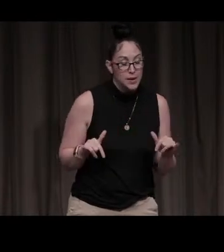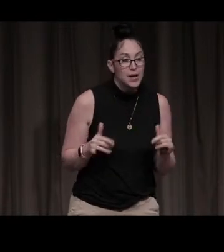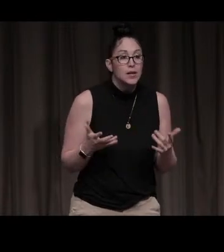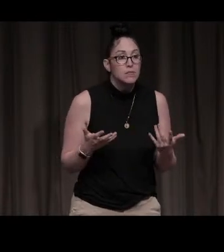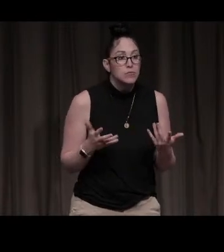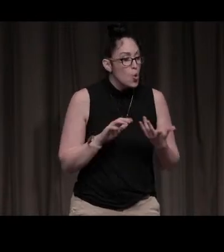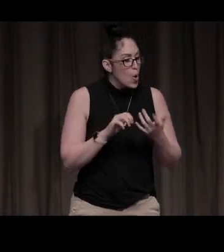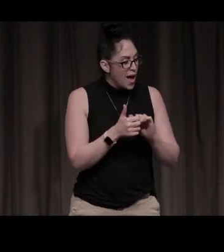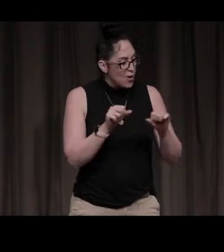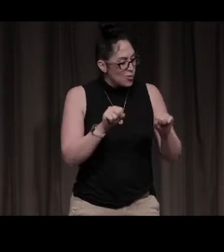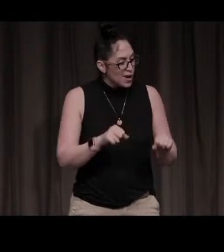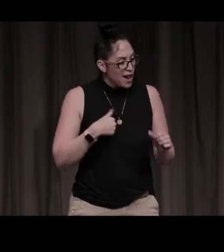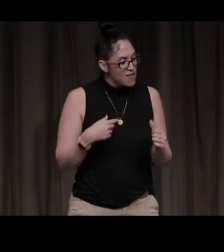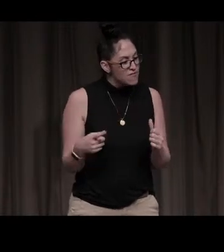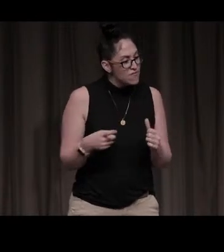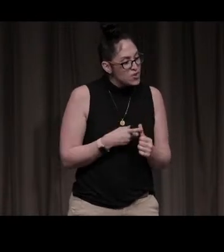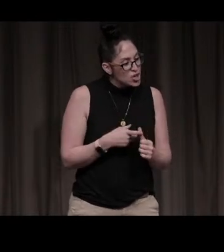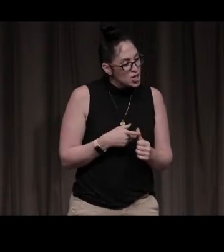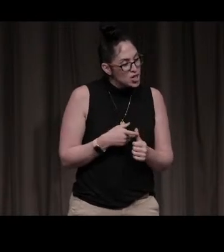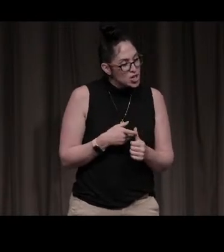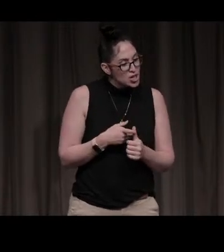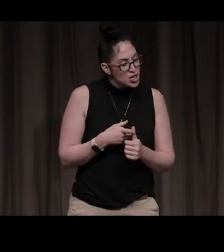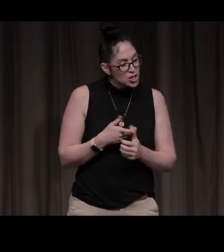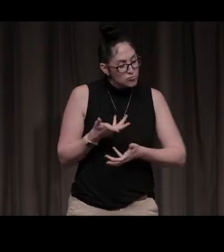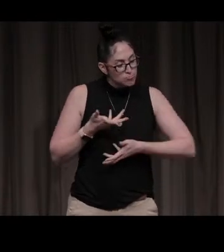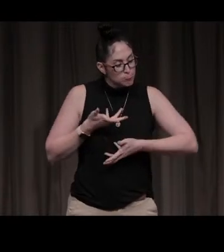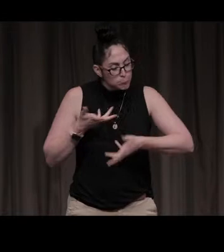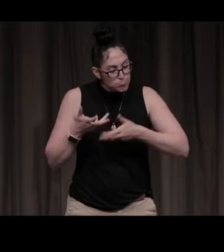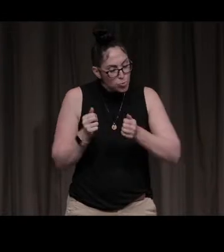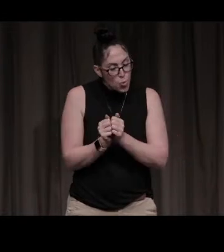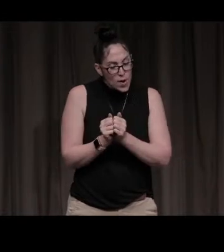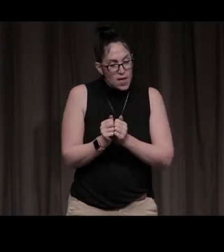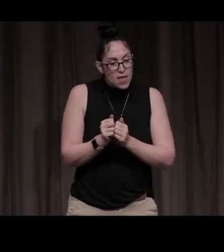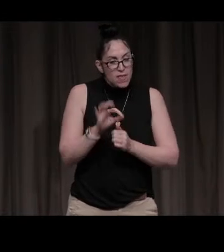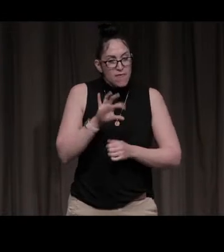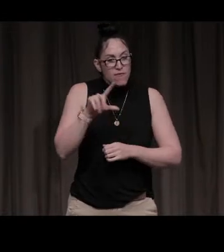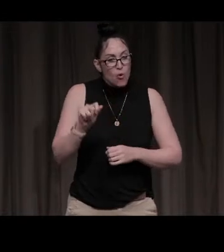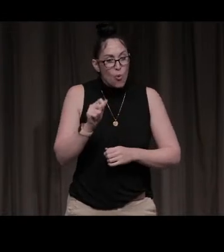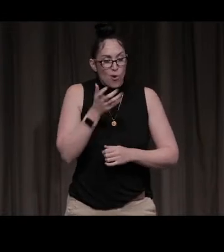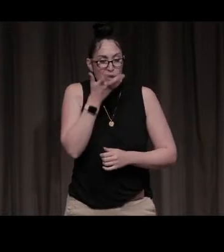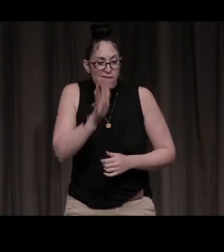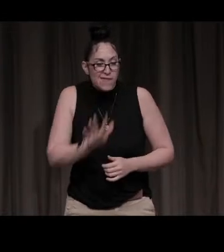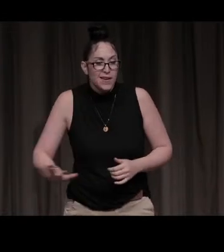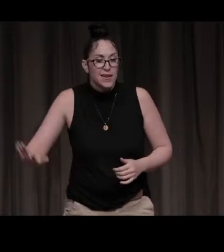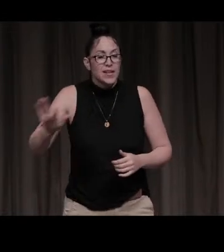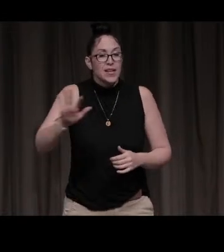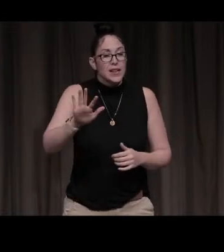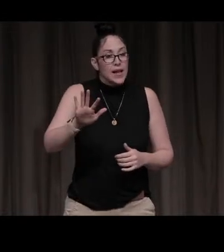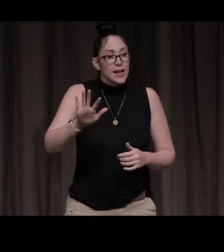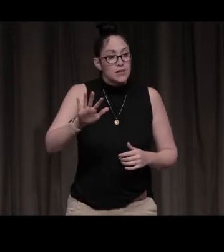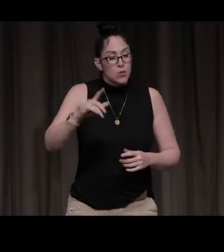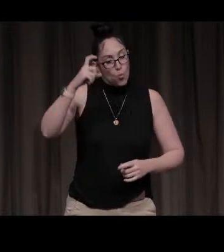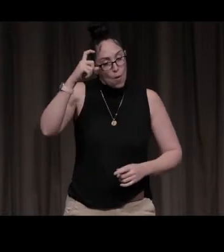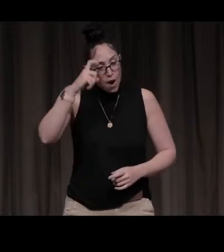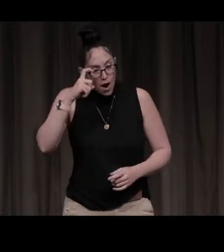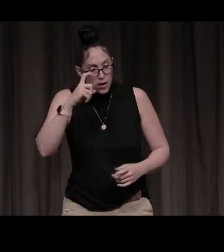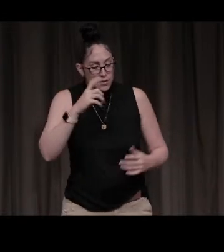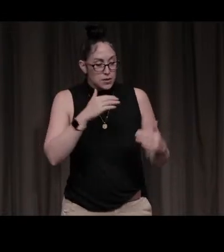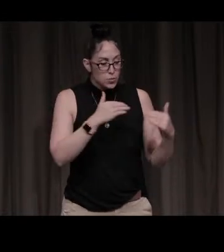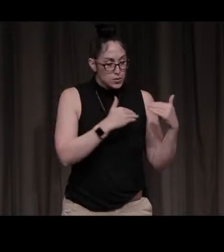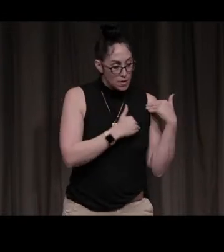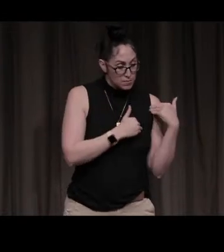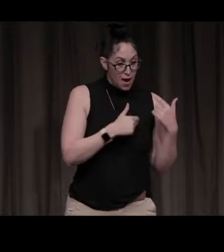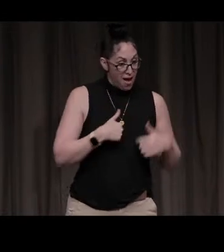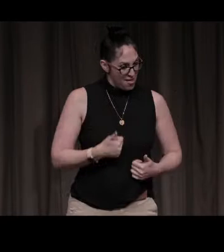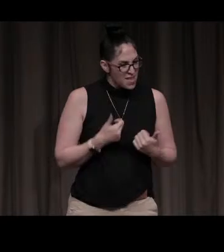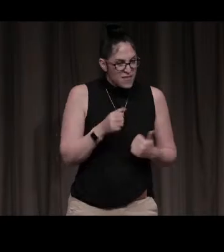with the Everglades wisely and responsibly, carefully, but still put those roots down after having lived in South Florida